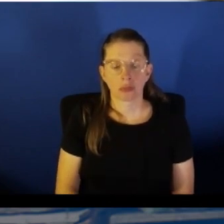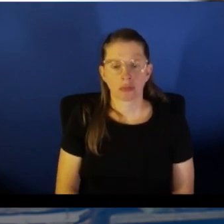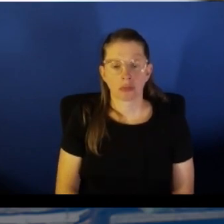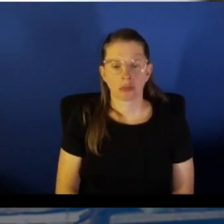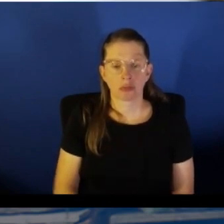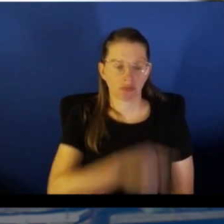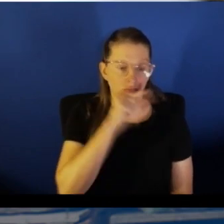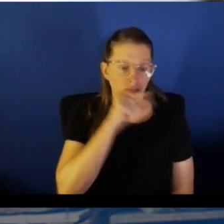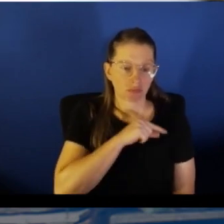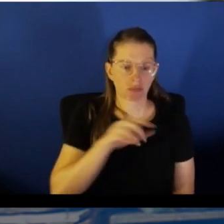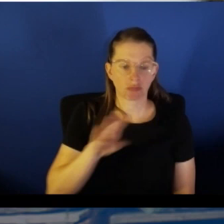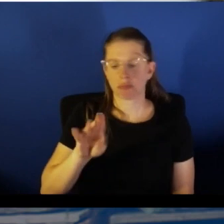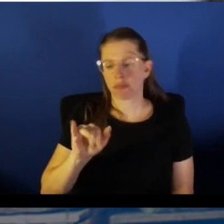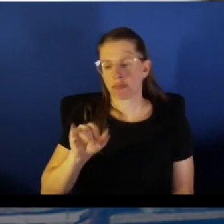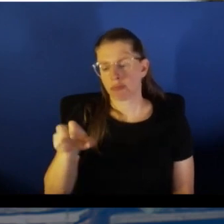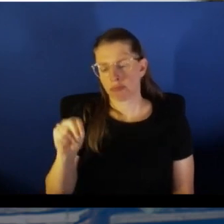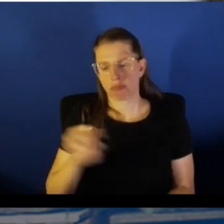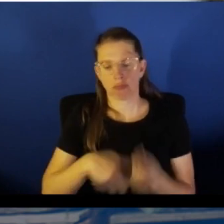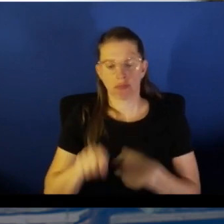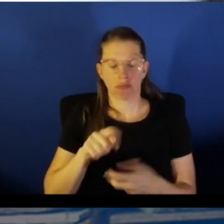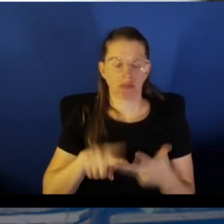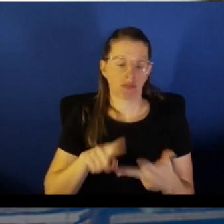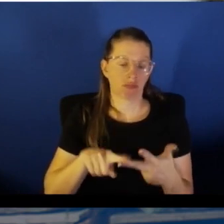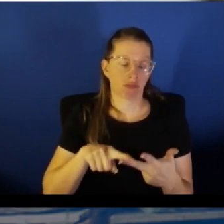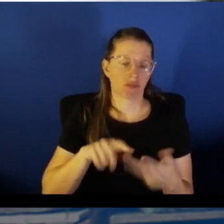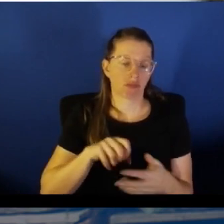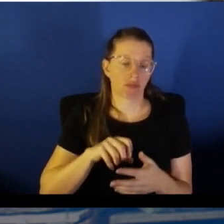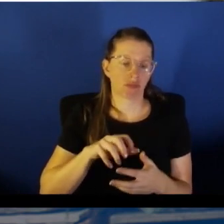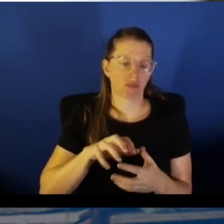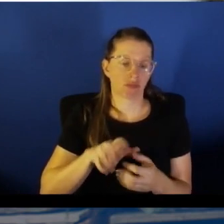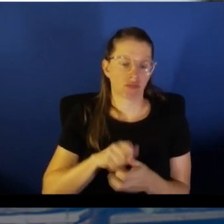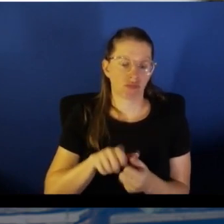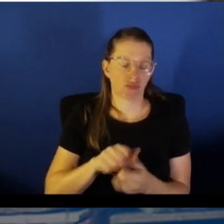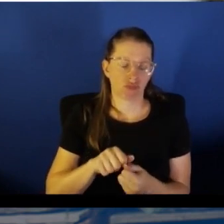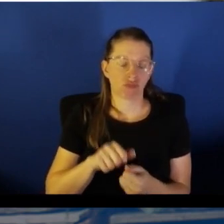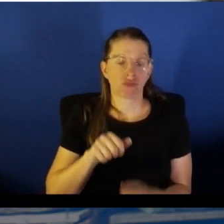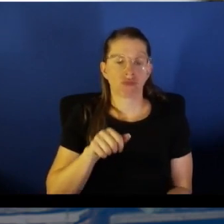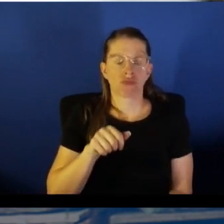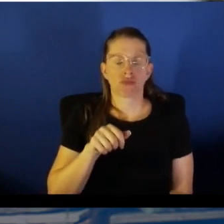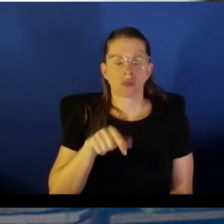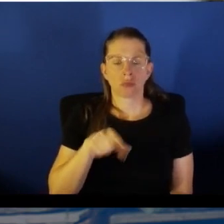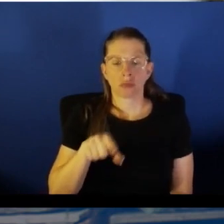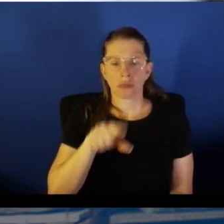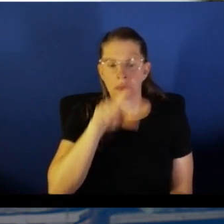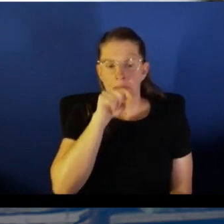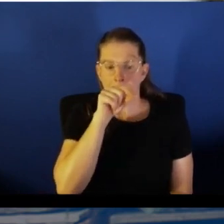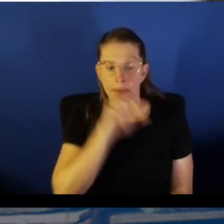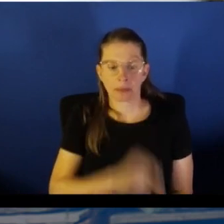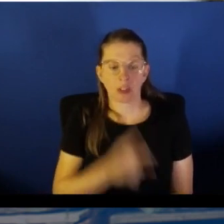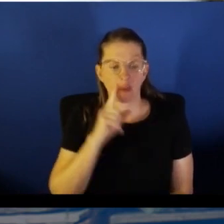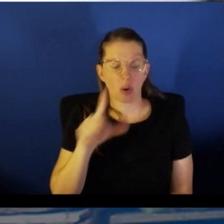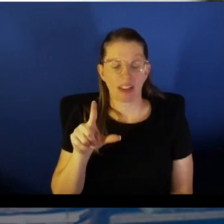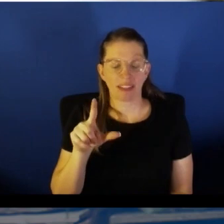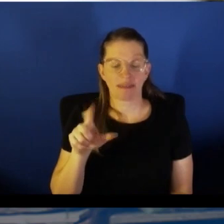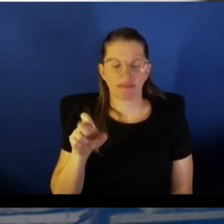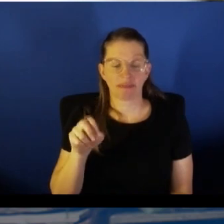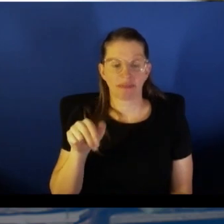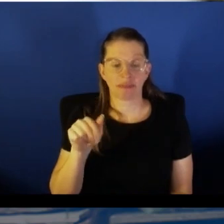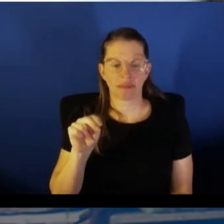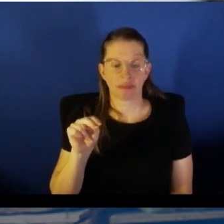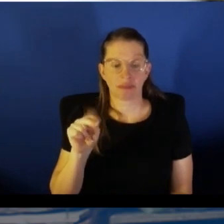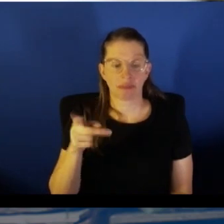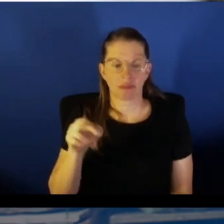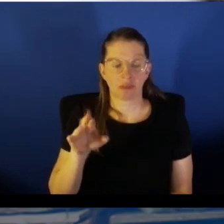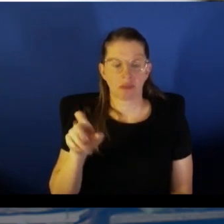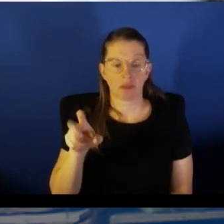bison or ground chicken as well for another lean protein. We're going to take our ground turkey here, mix